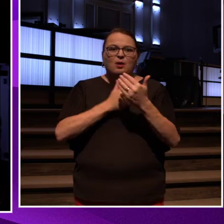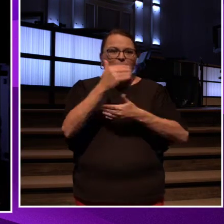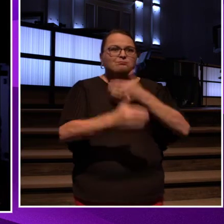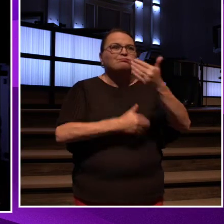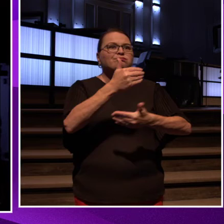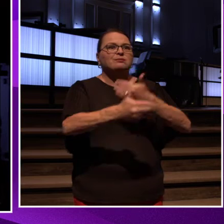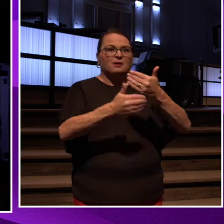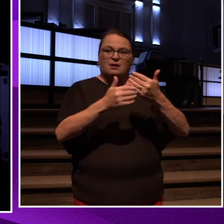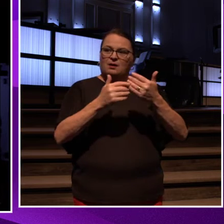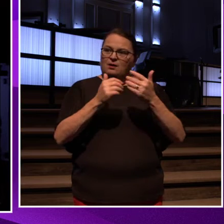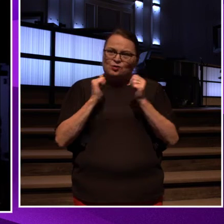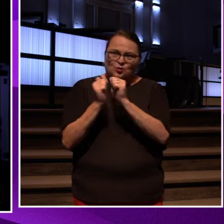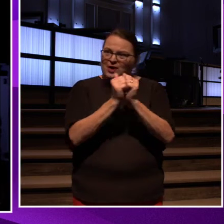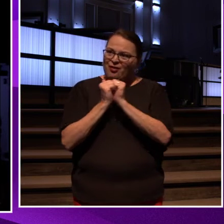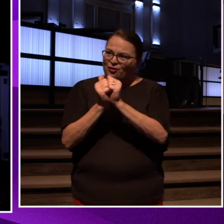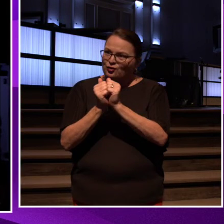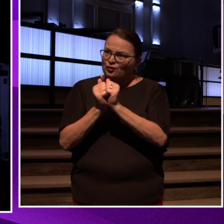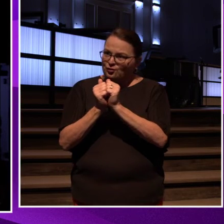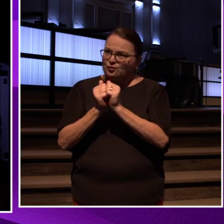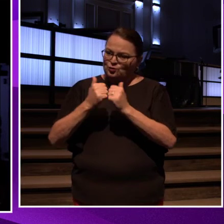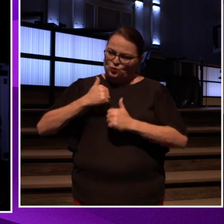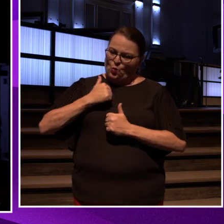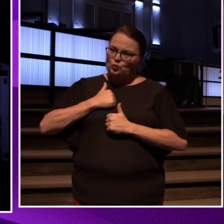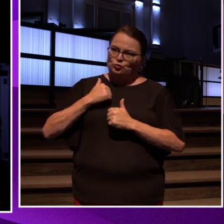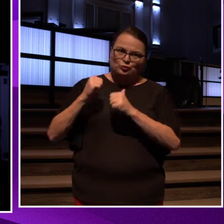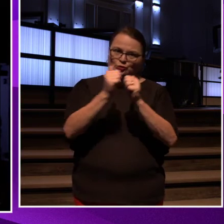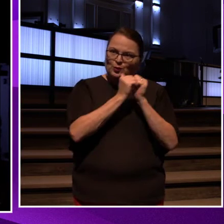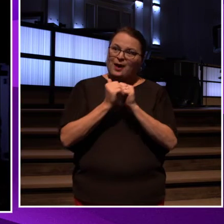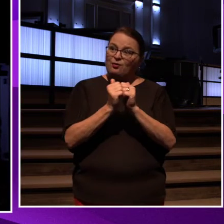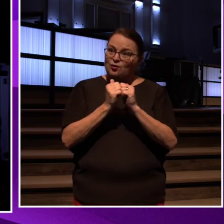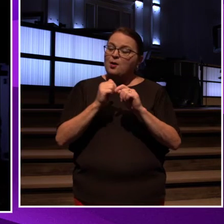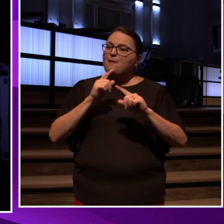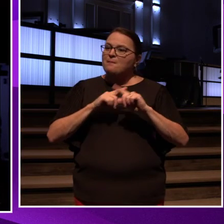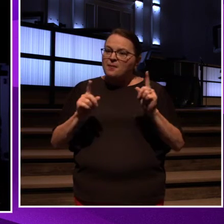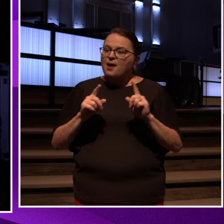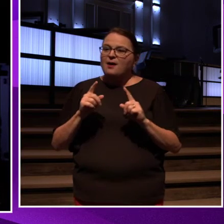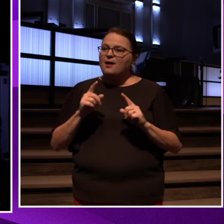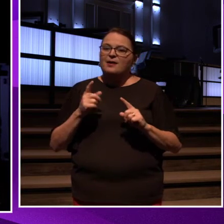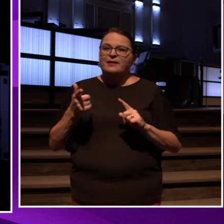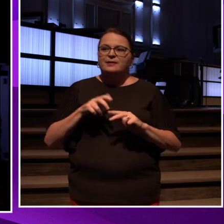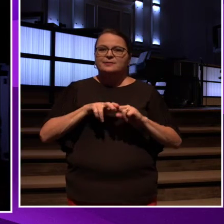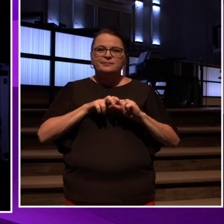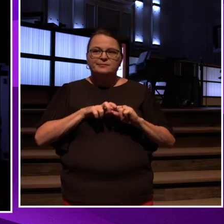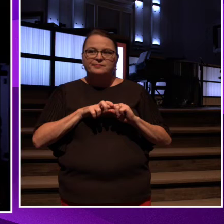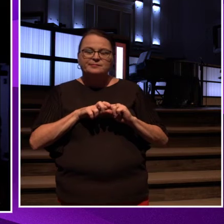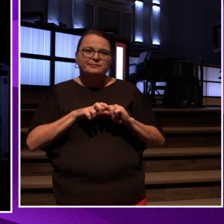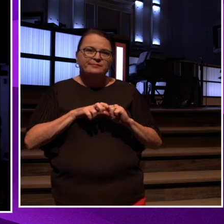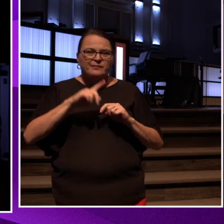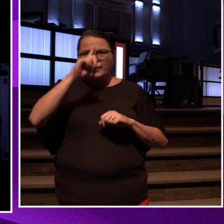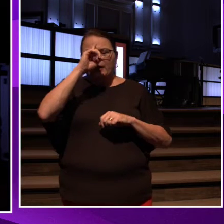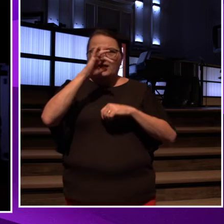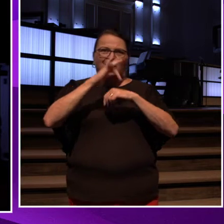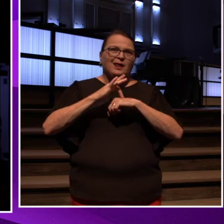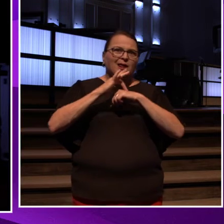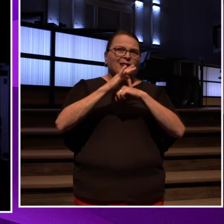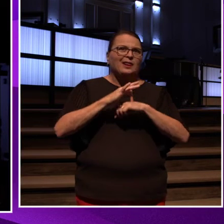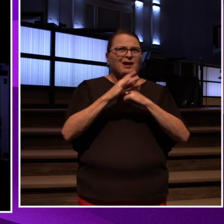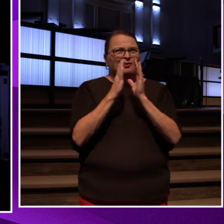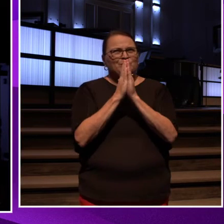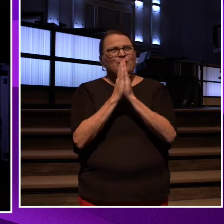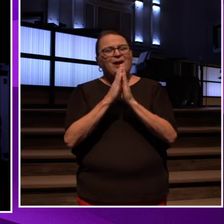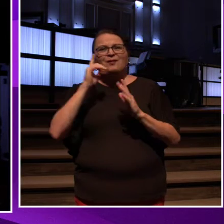you. We're soldiers together. But you shouldn't just sit around and asphyxiate on the fact, and you need to pray for